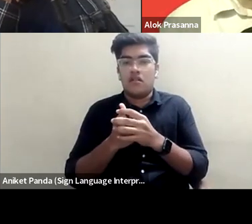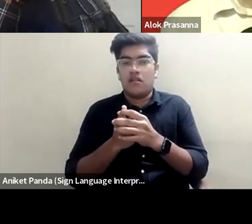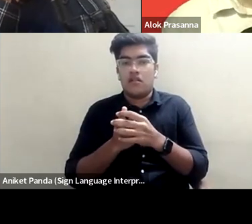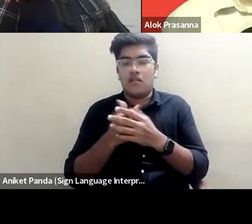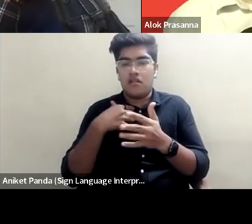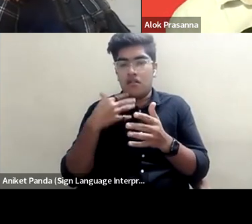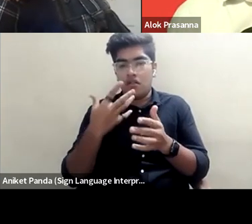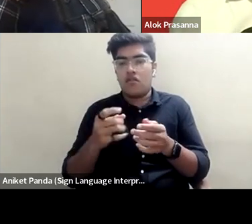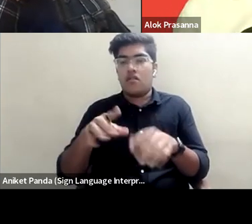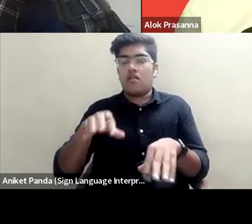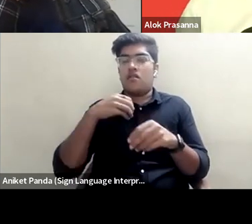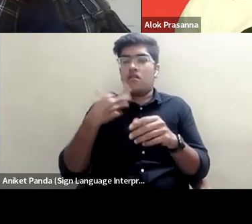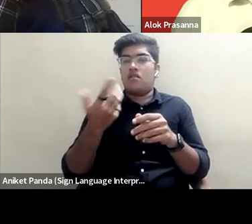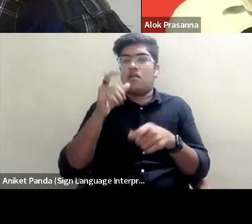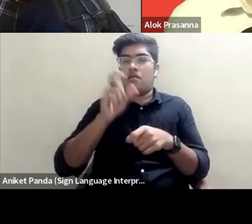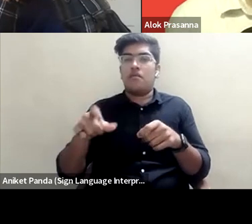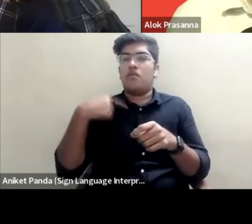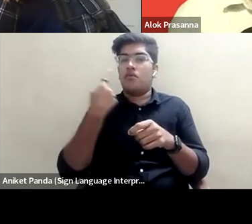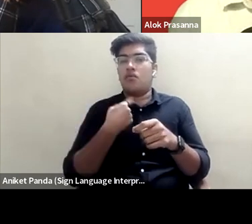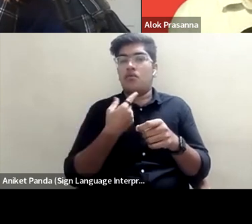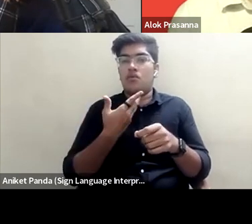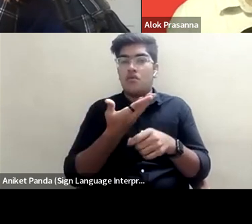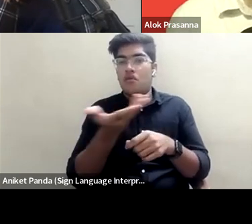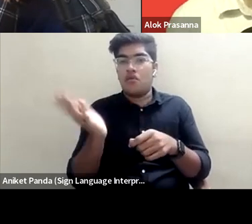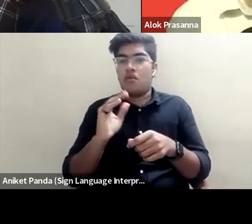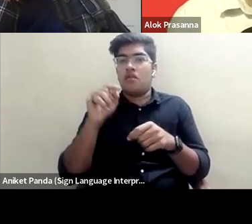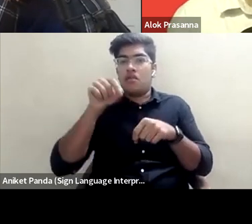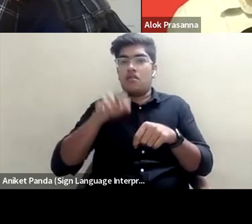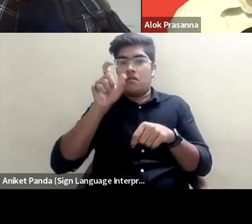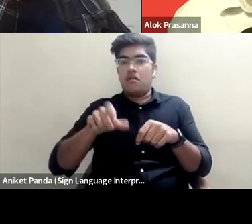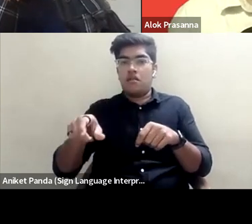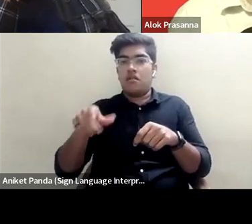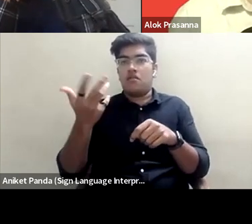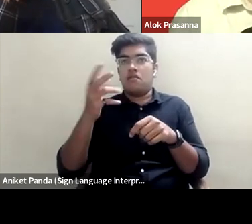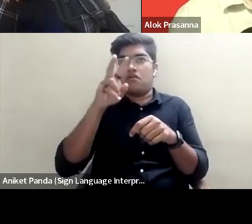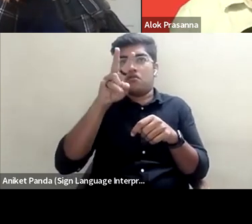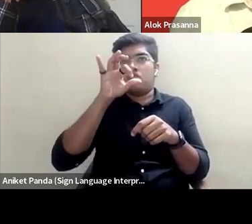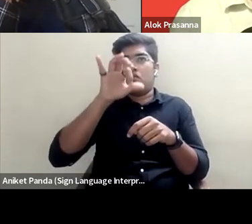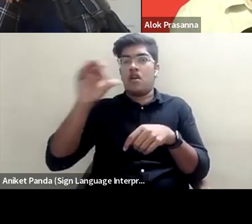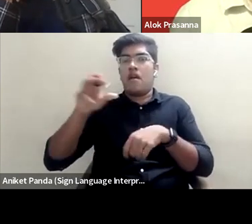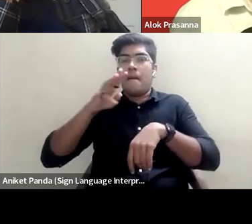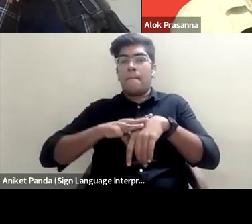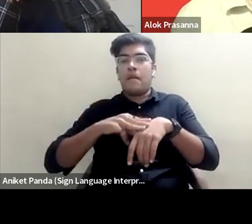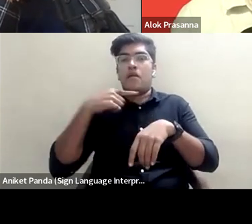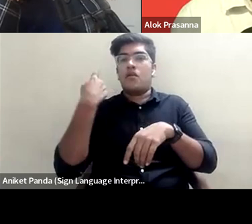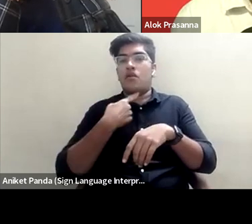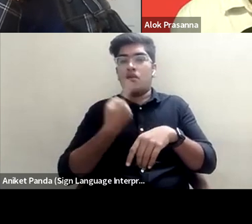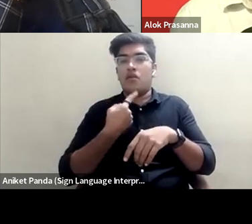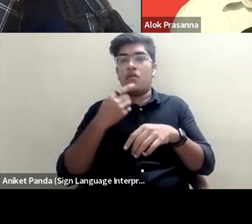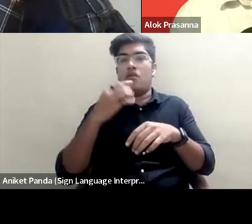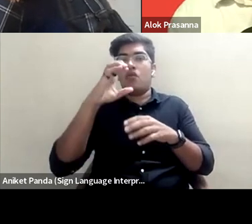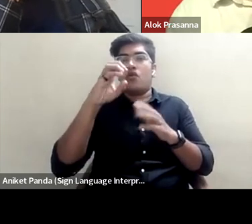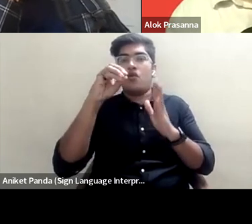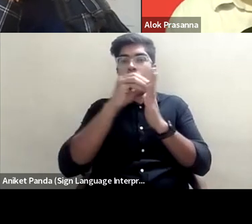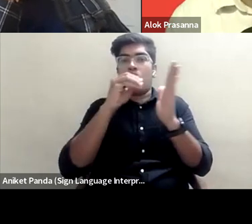acknowledge the indebtedness that I have towards all the 299 members of the Constituent Assembly.